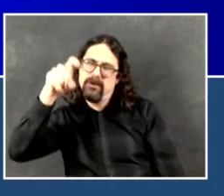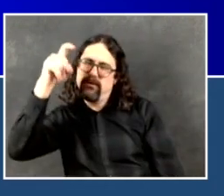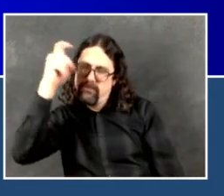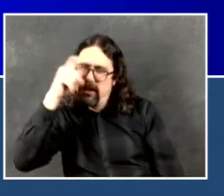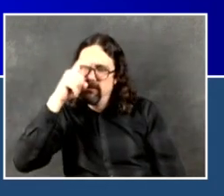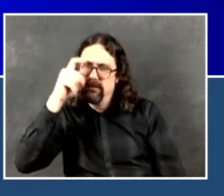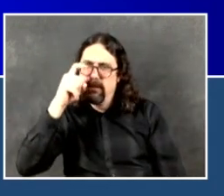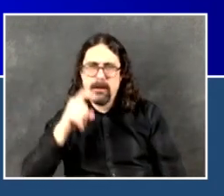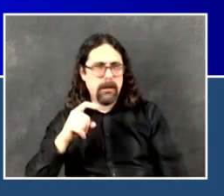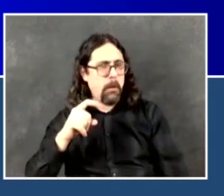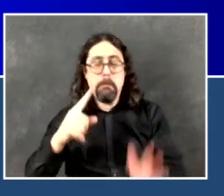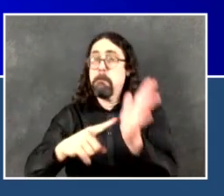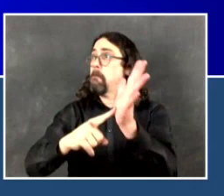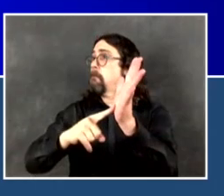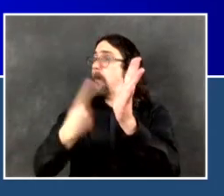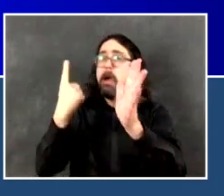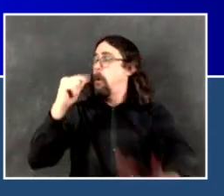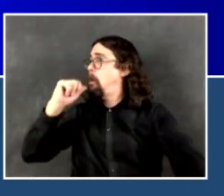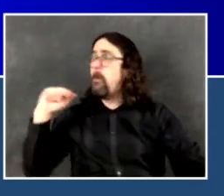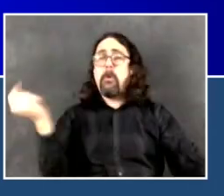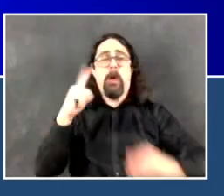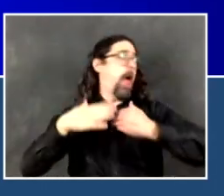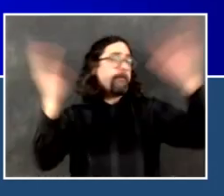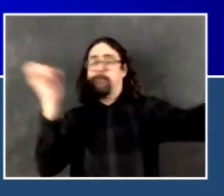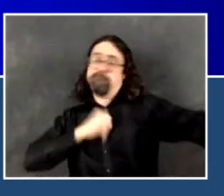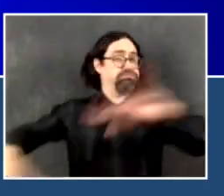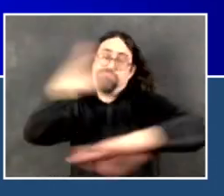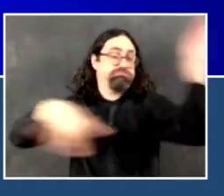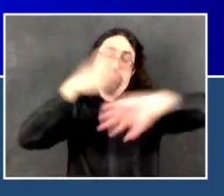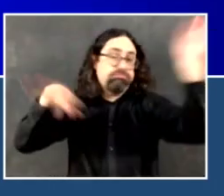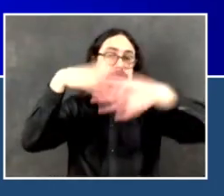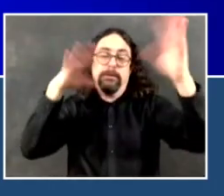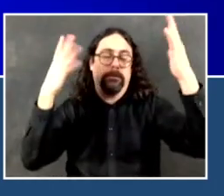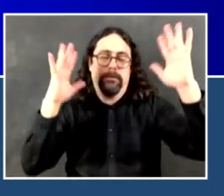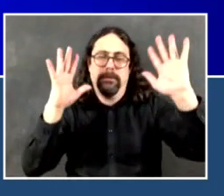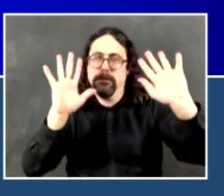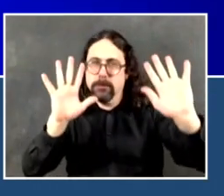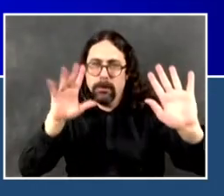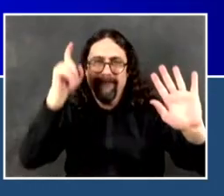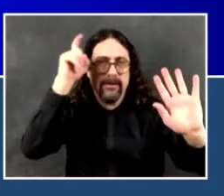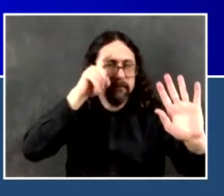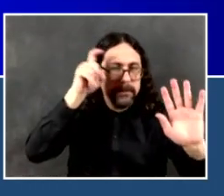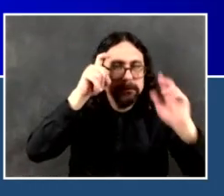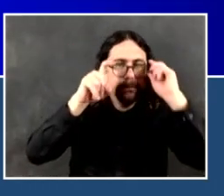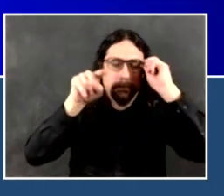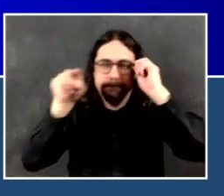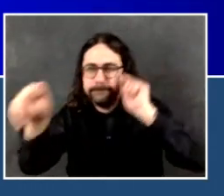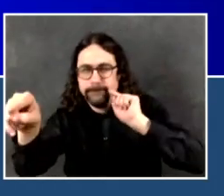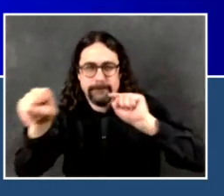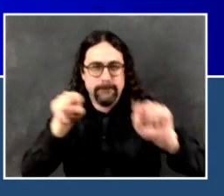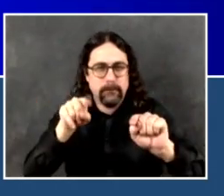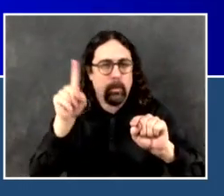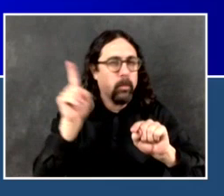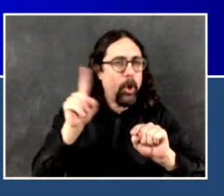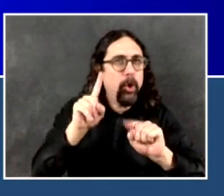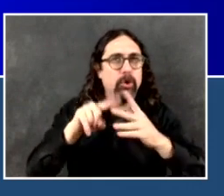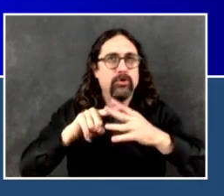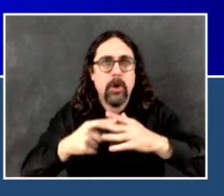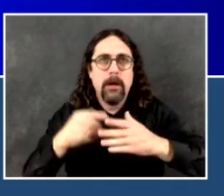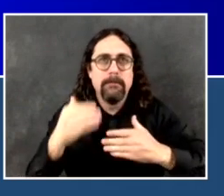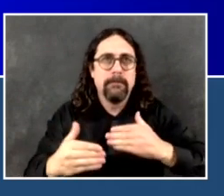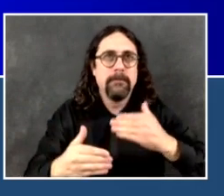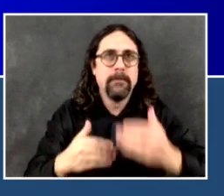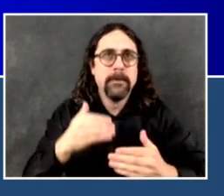tracing that we talked about a few days ago, that really widespread effort to test as many New Yorkers as possible, trace